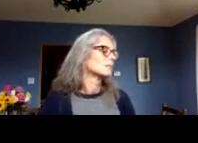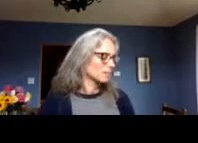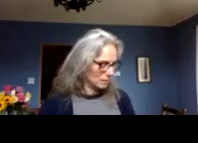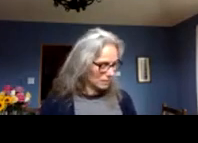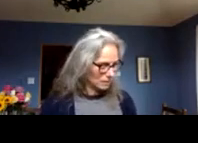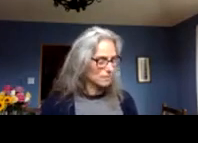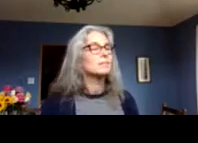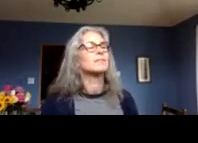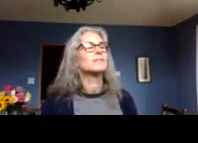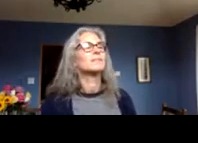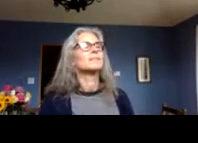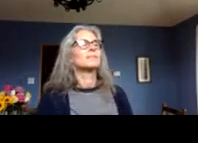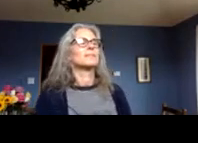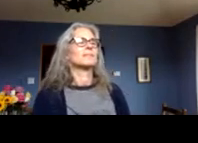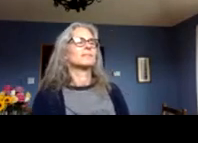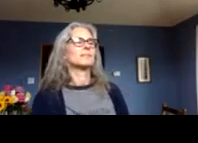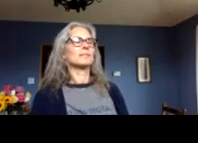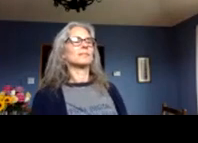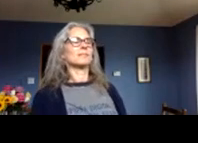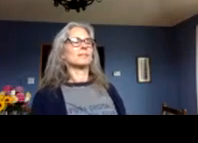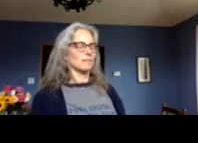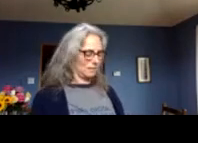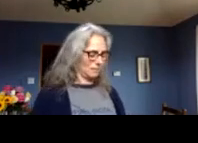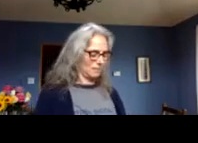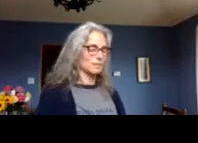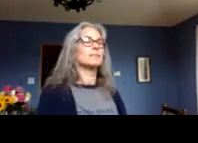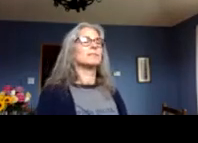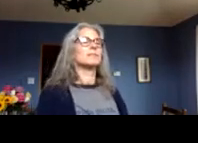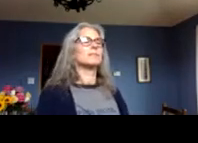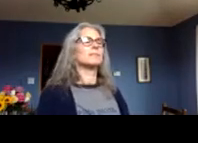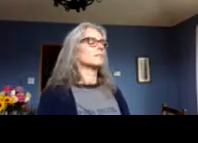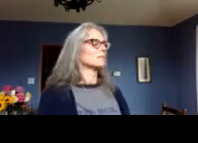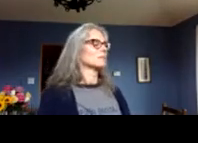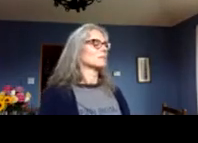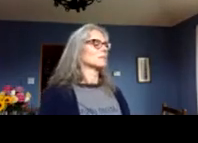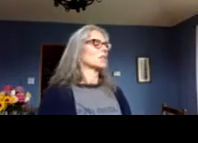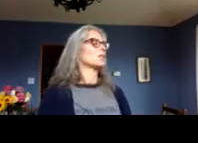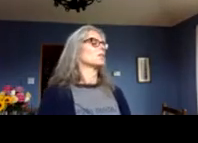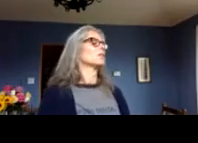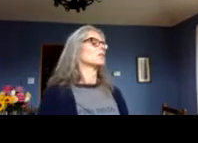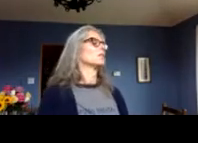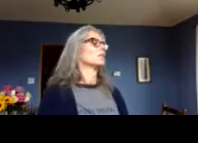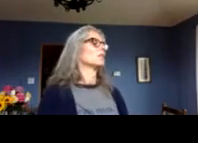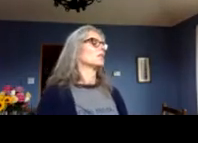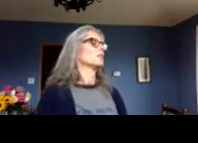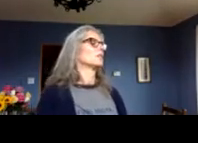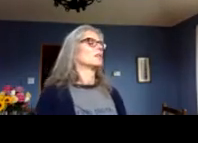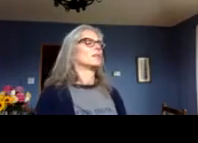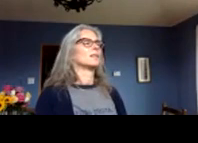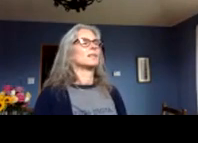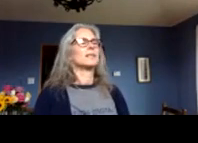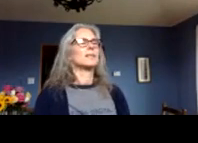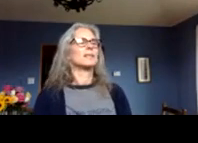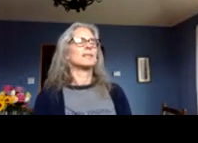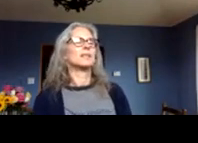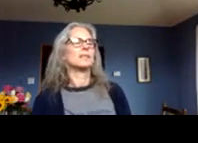This is the more to come back for later. A lot of your questions that you've had, like, how do I make a copy? How do I do a private comment? How do I save it as